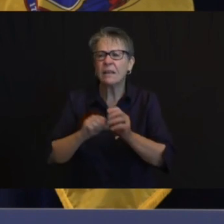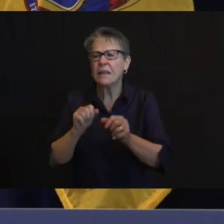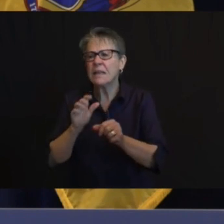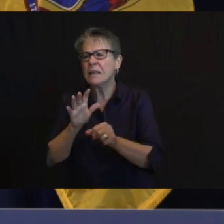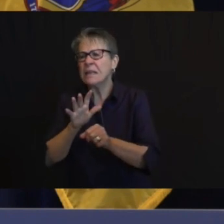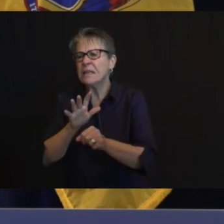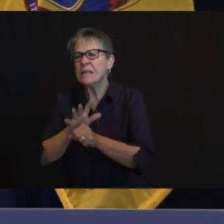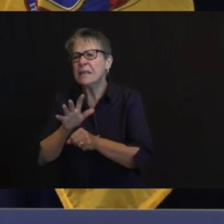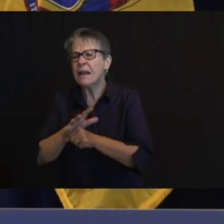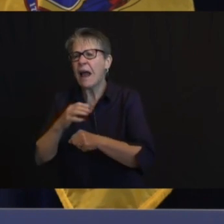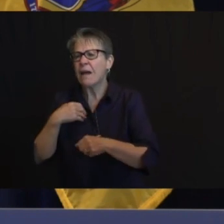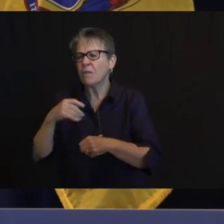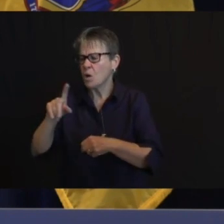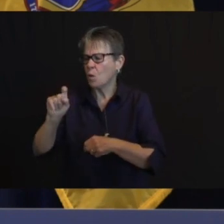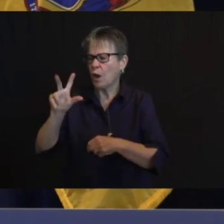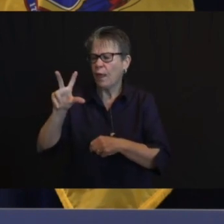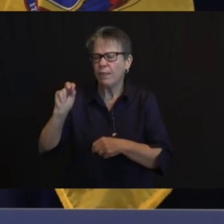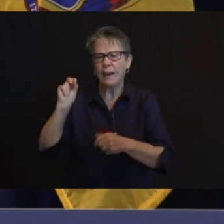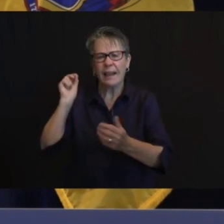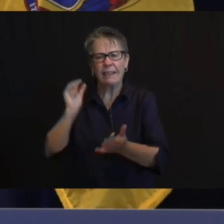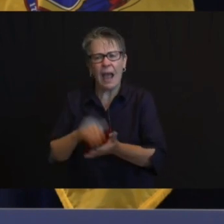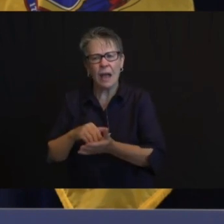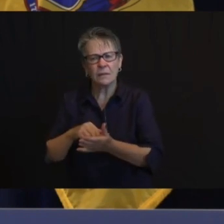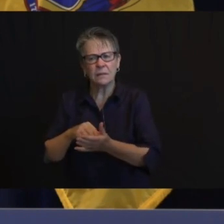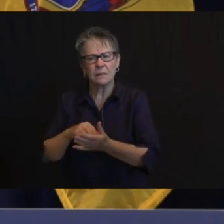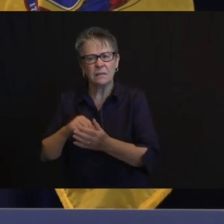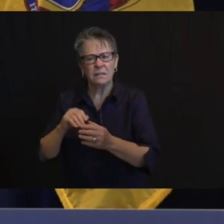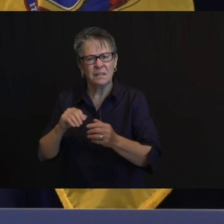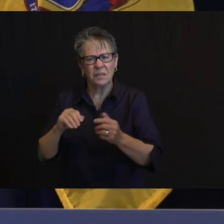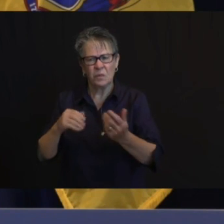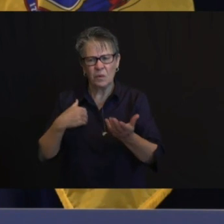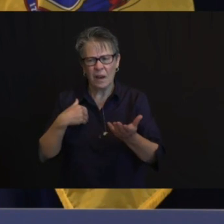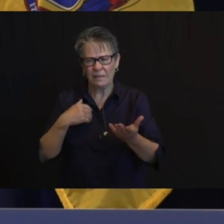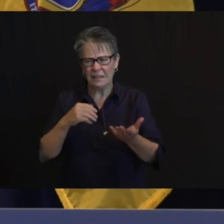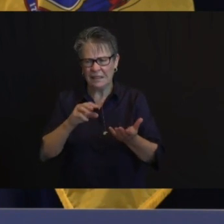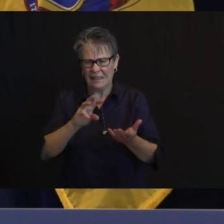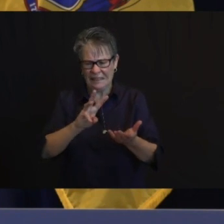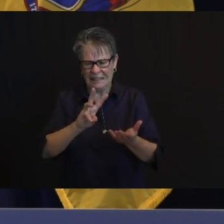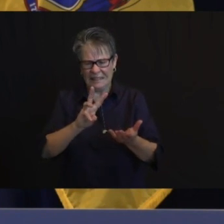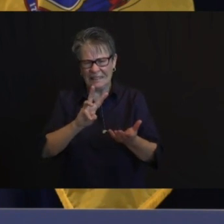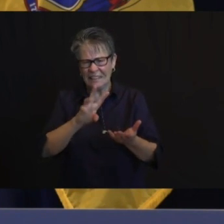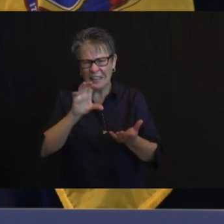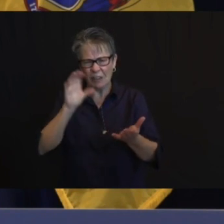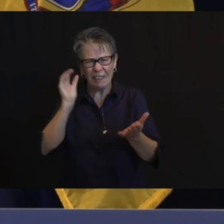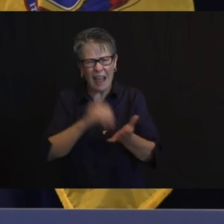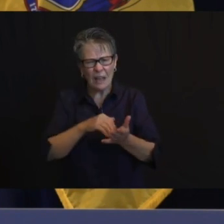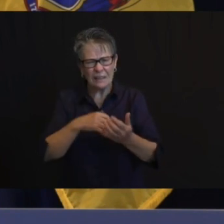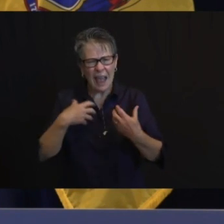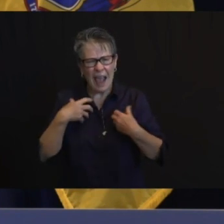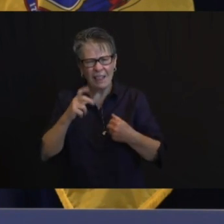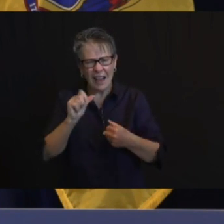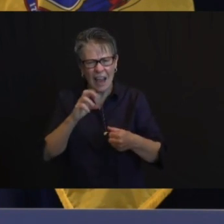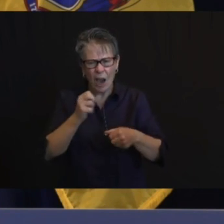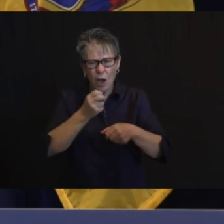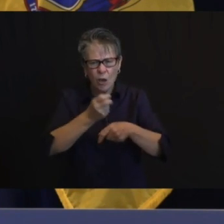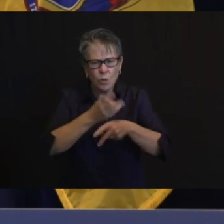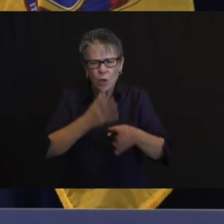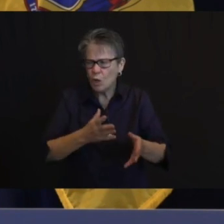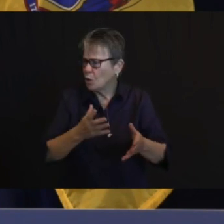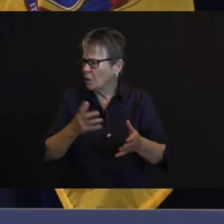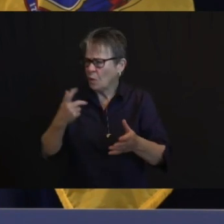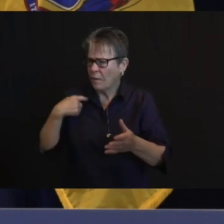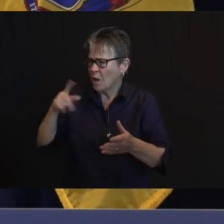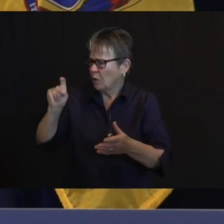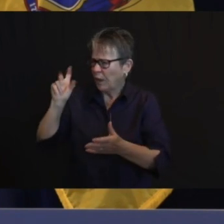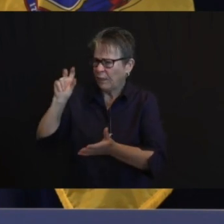first, and we have 600,000 healthcare workers, how are you going to decide which hospitals and other facilities are going to get their employees protected first?